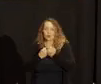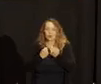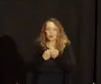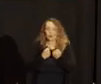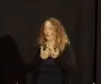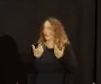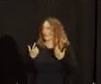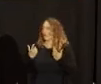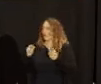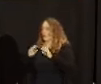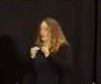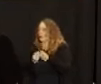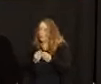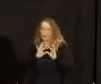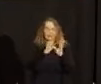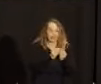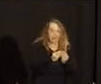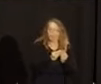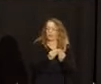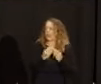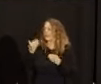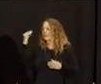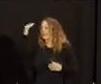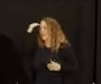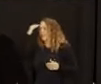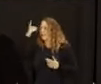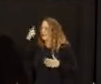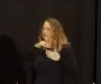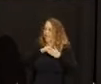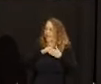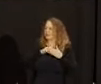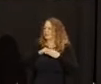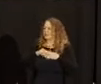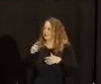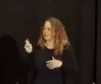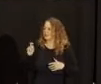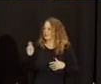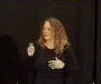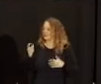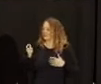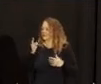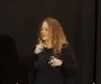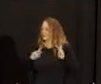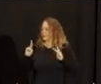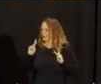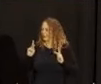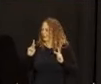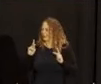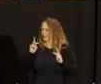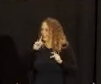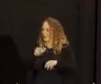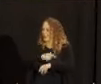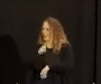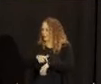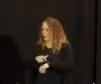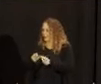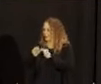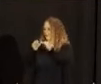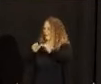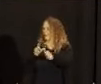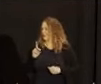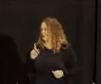Foundation, and being mindful of the access and accommodation needs of people with long COVID.